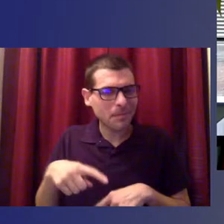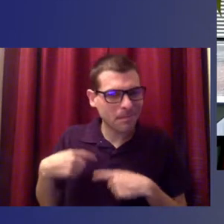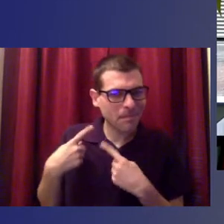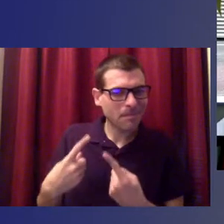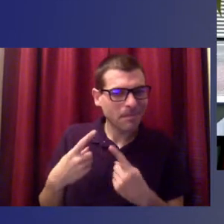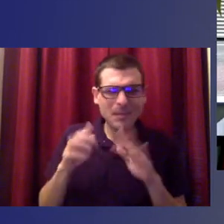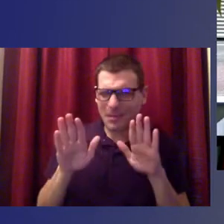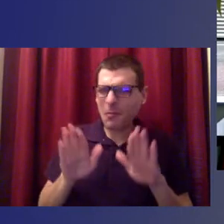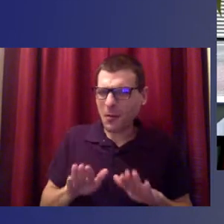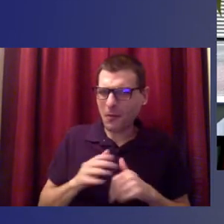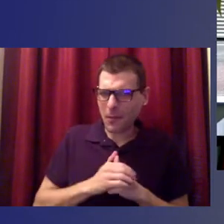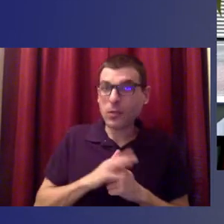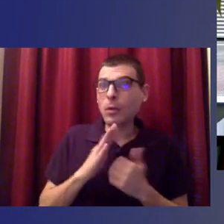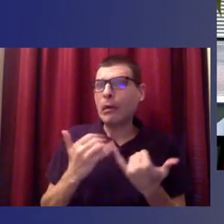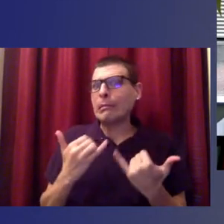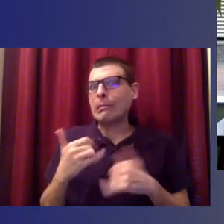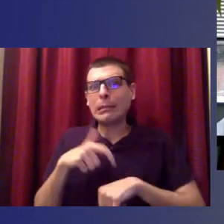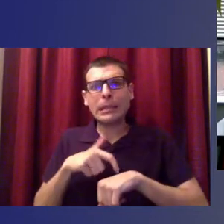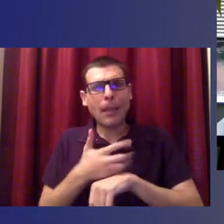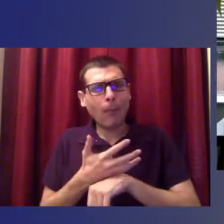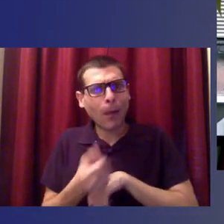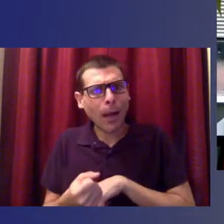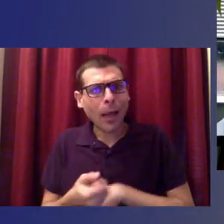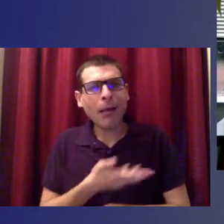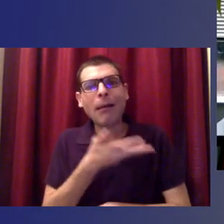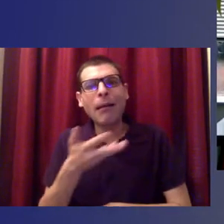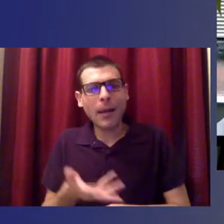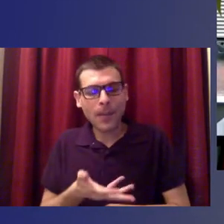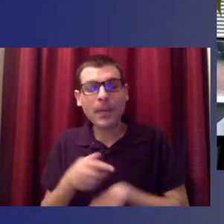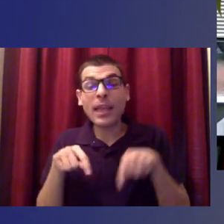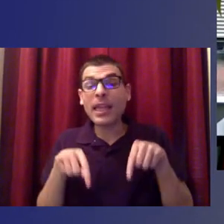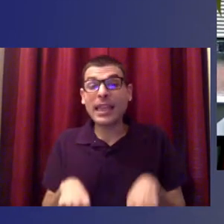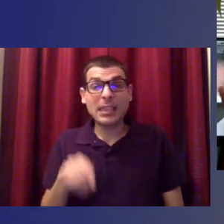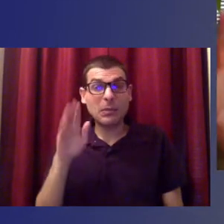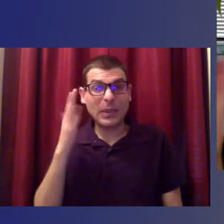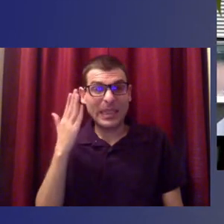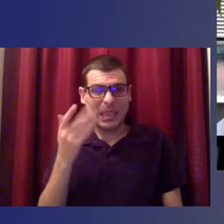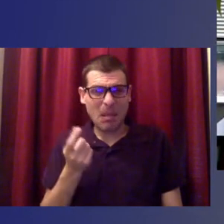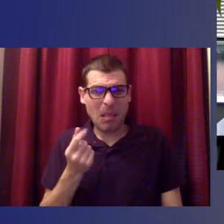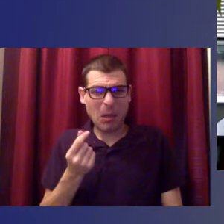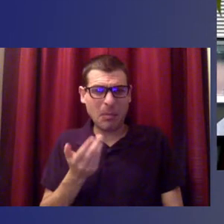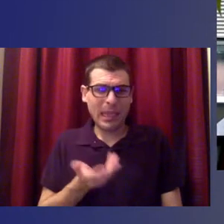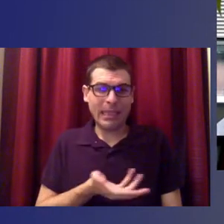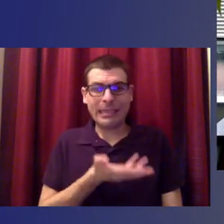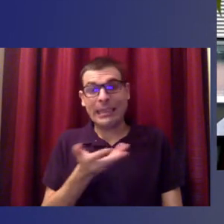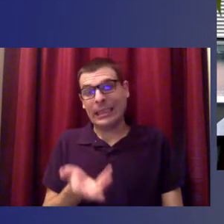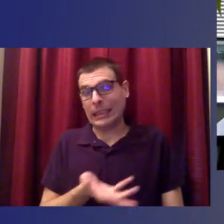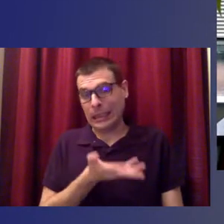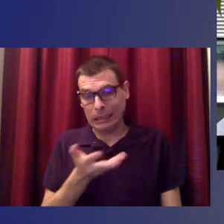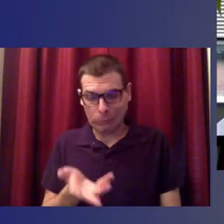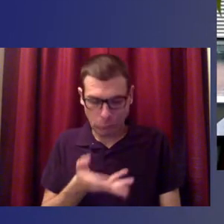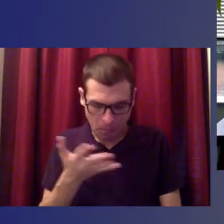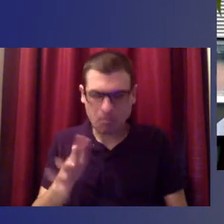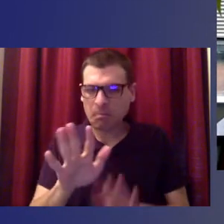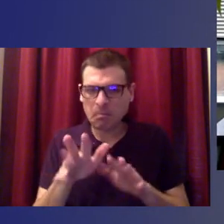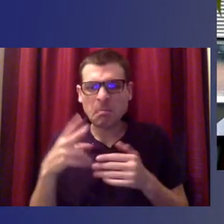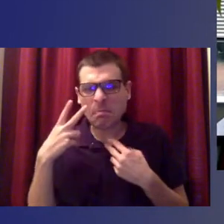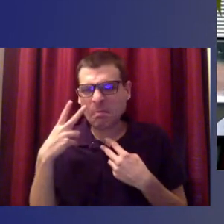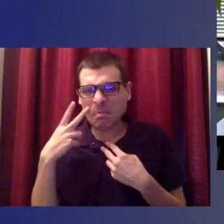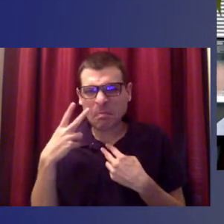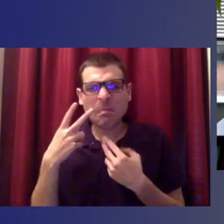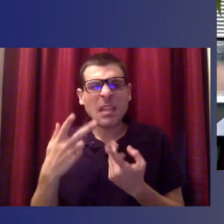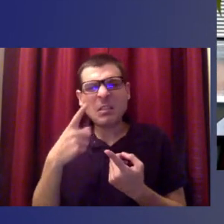did want to, this is going to seem specious, but talk a bit about